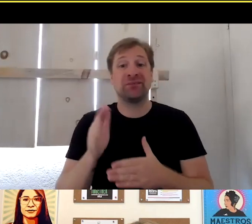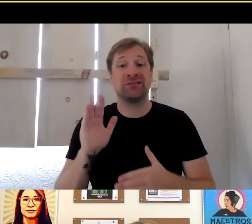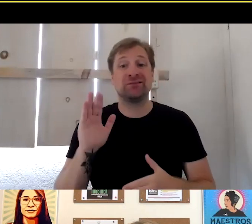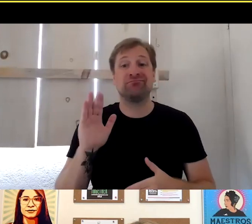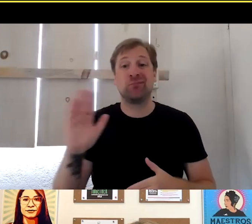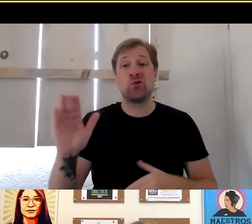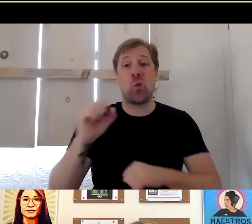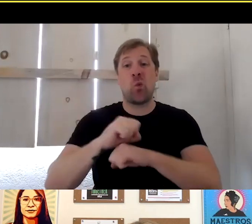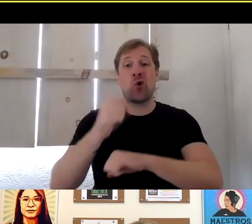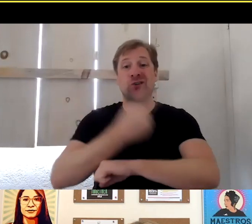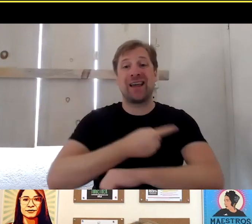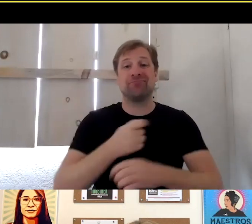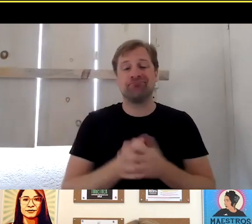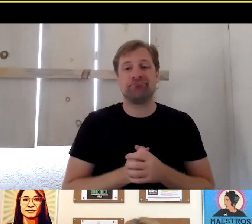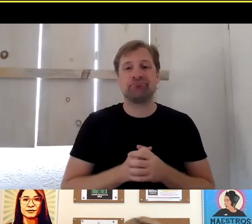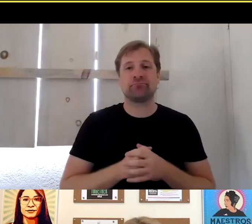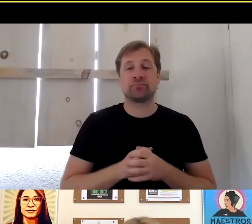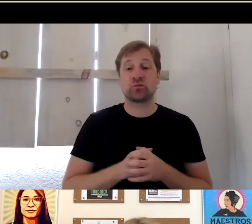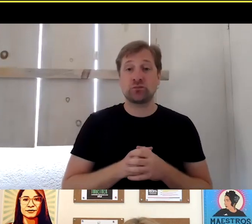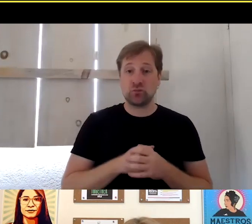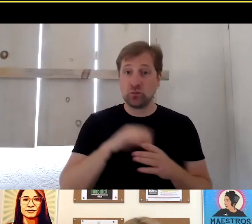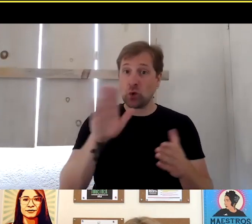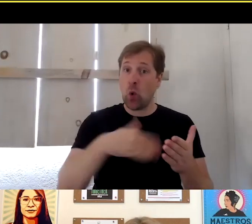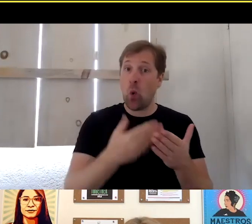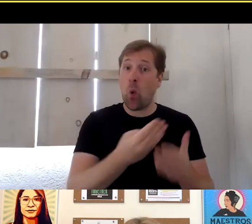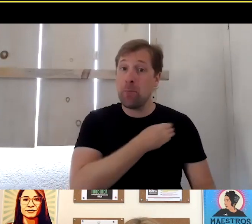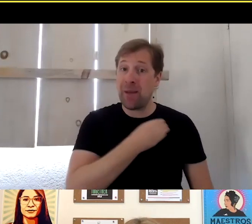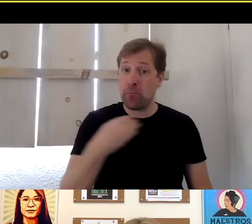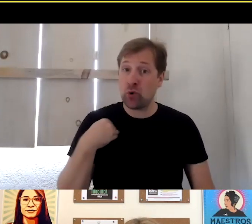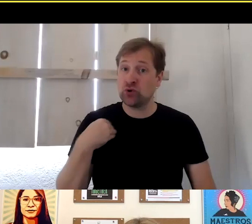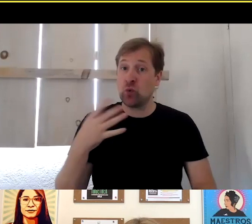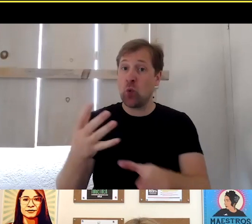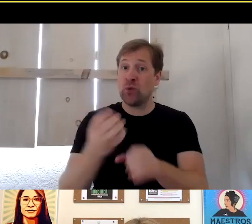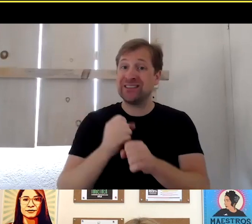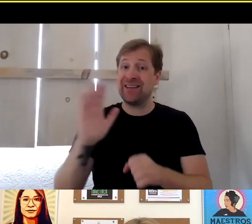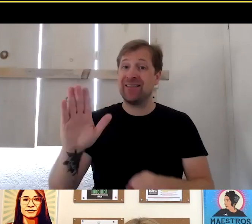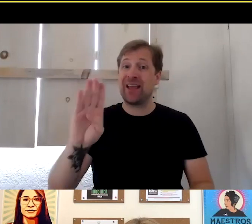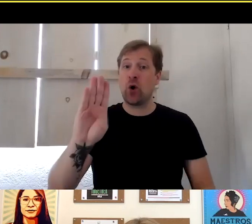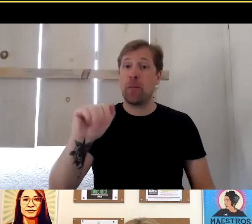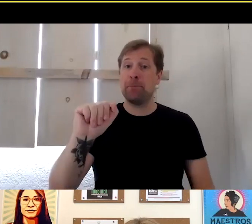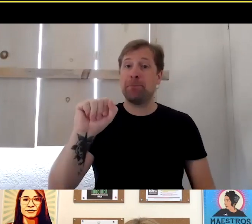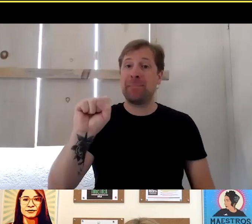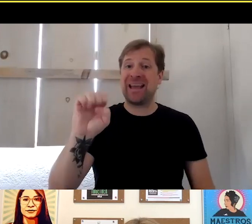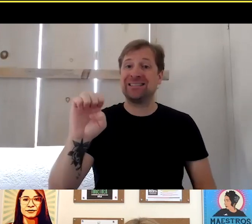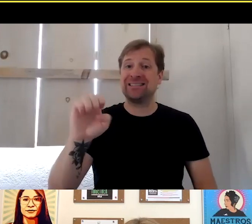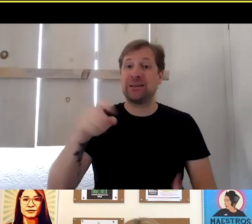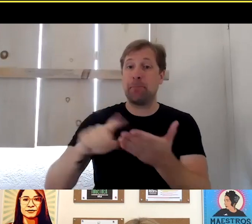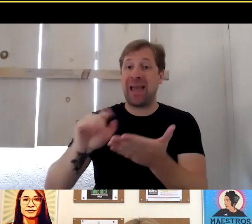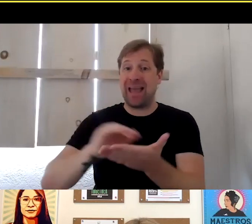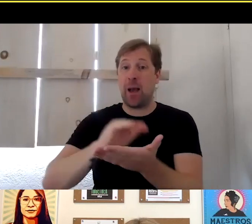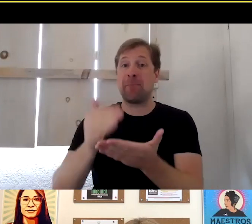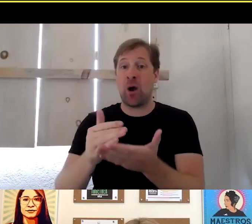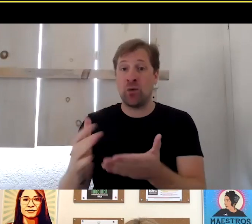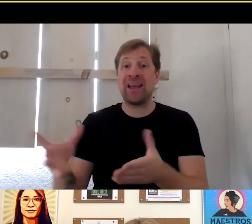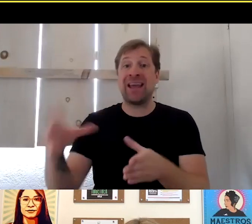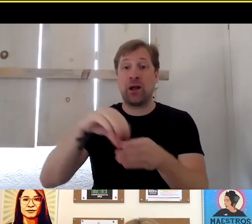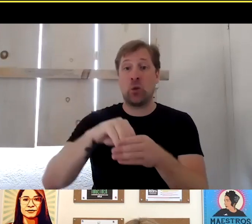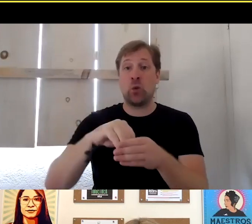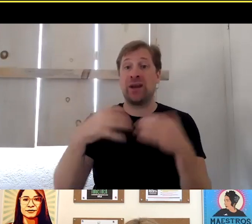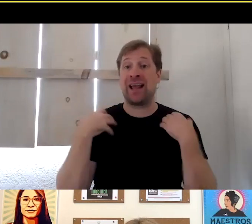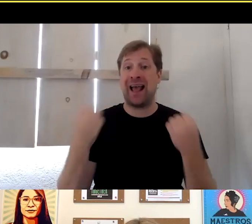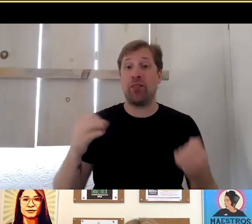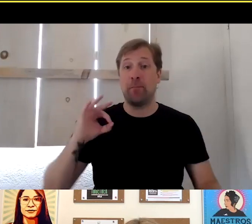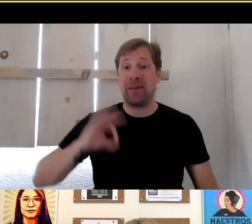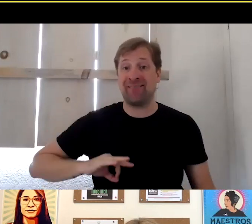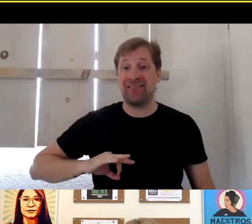in your workday. All unit members will receive their base pay, including the health benefits that we have, and